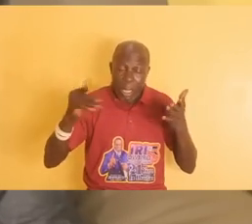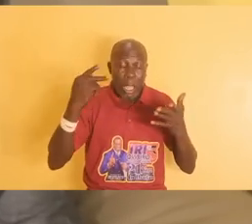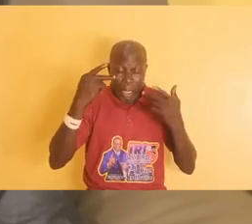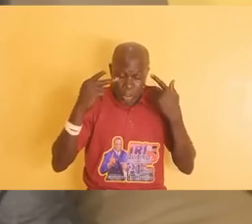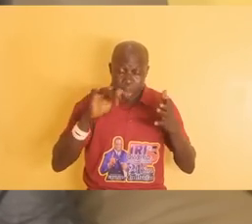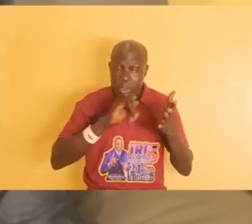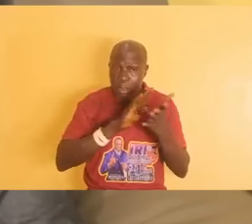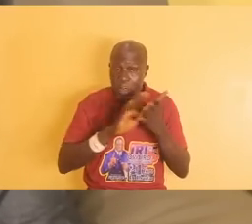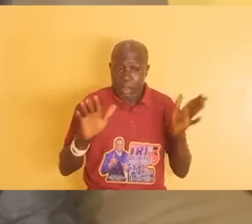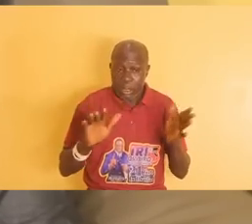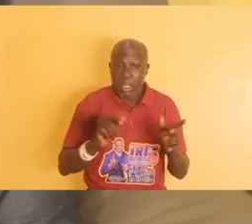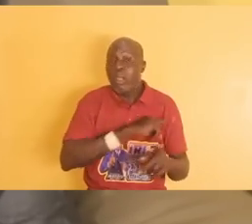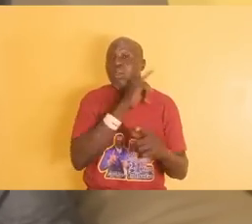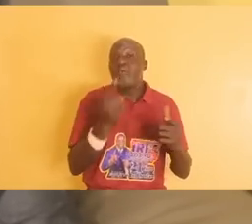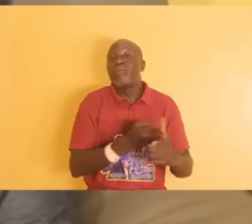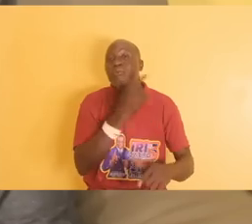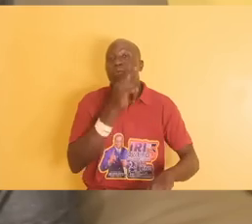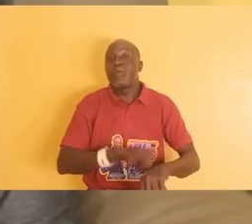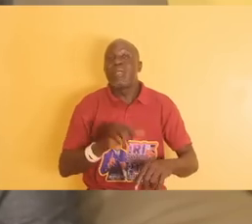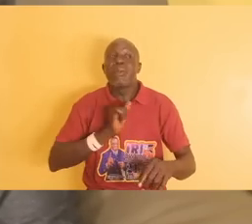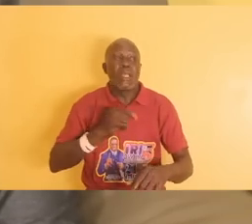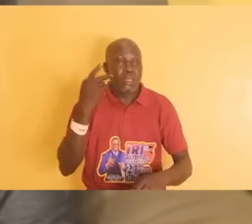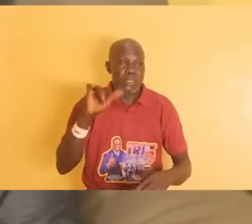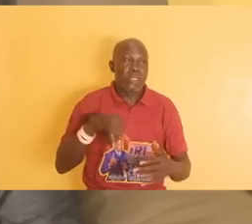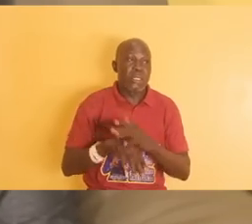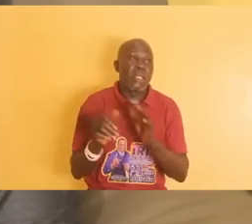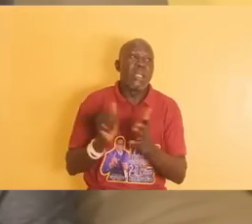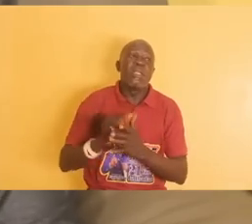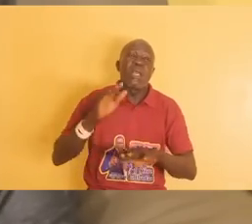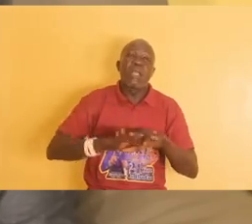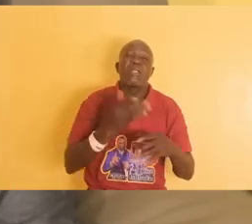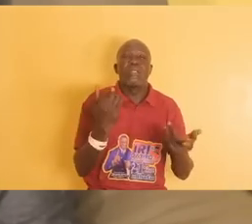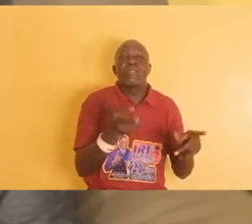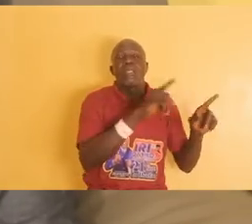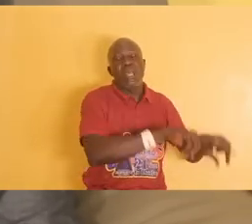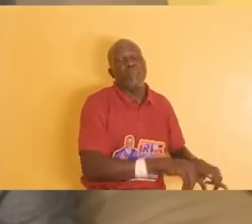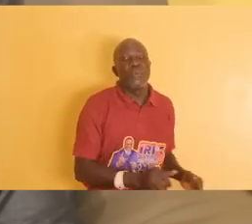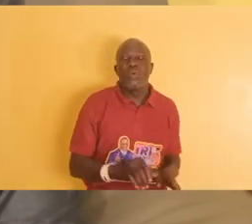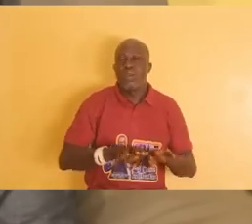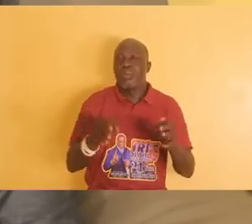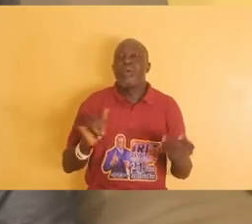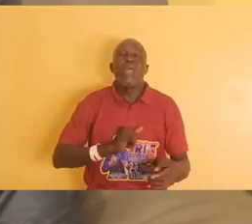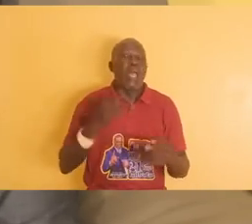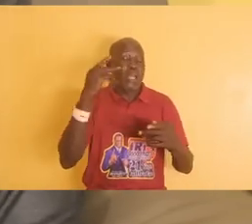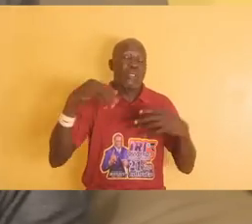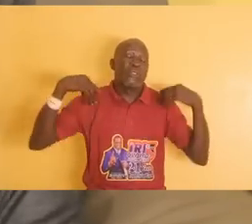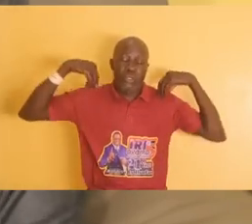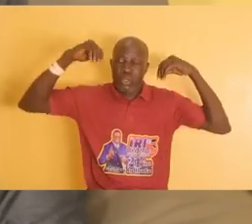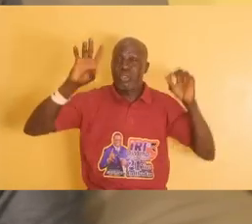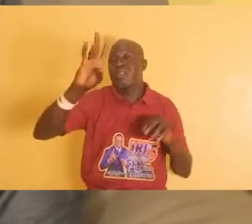Mori kedere. I saw it vividly. Iba koko ti the very first time I saw machine. That the heaven will be open. And I